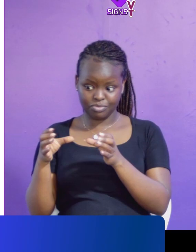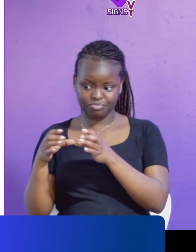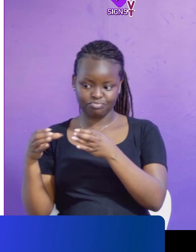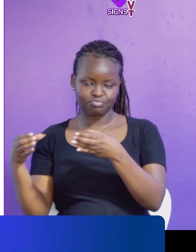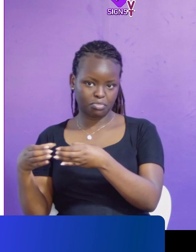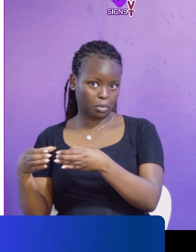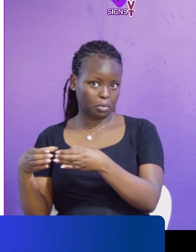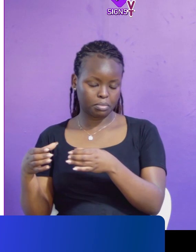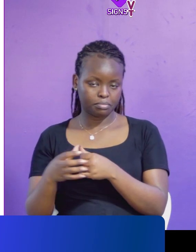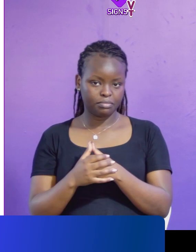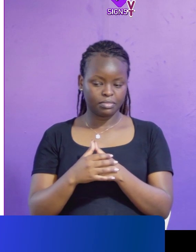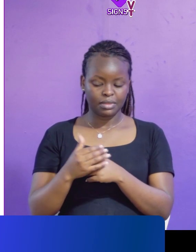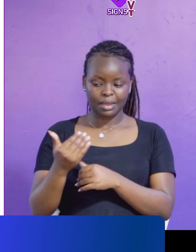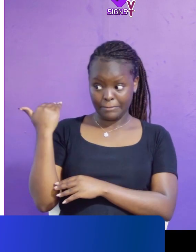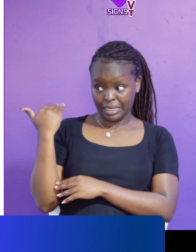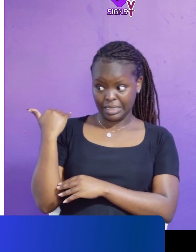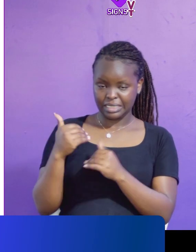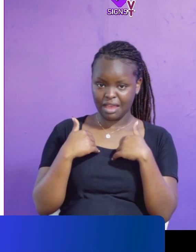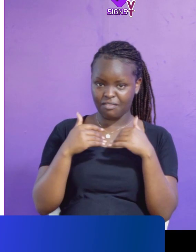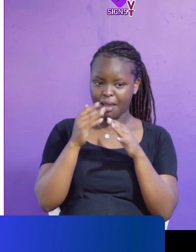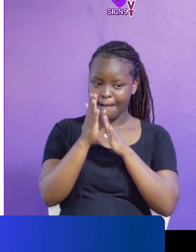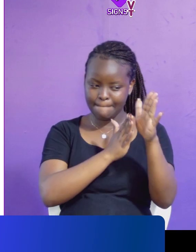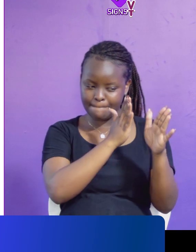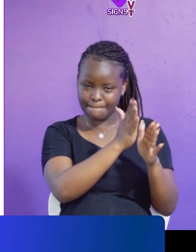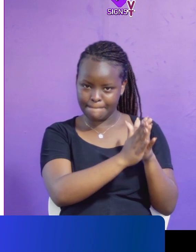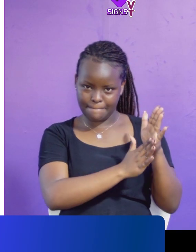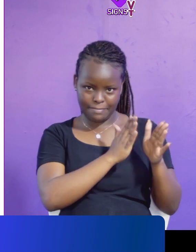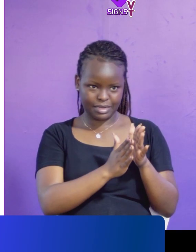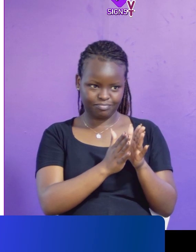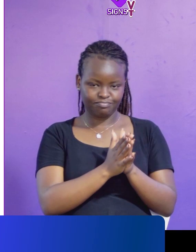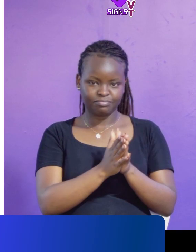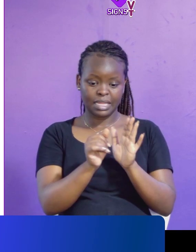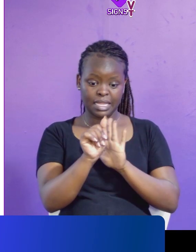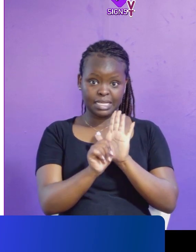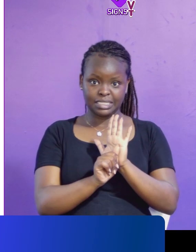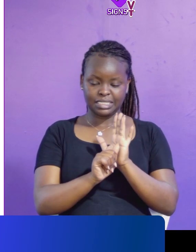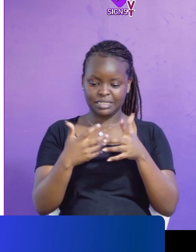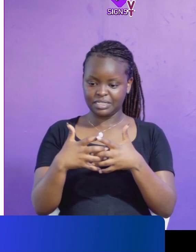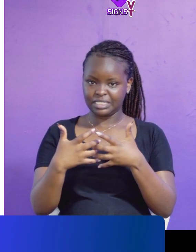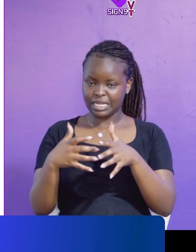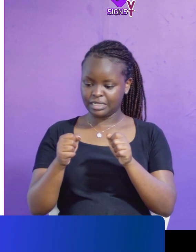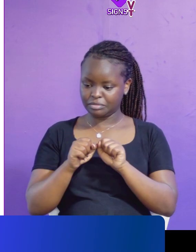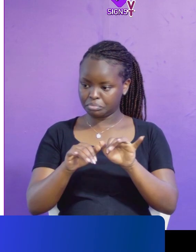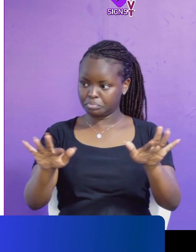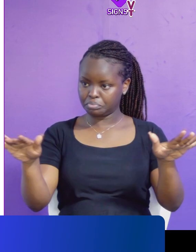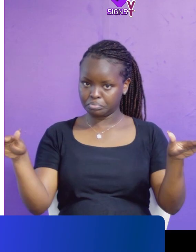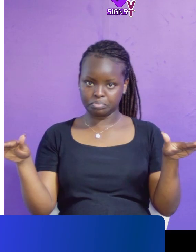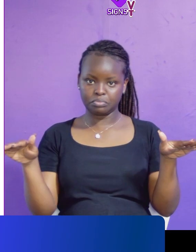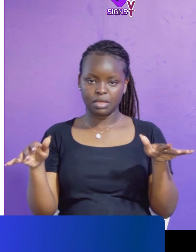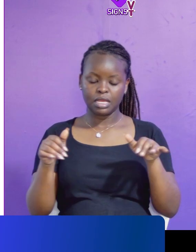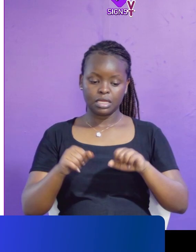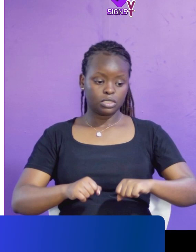the scenes, a covert plan is in motion with the state machinery rolled out, senior civil